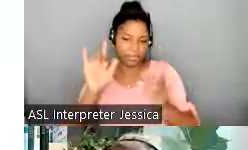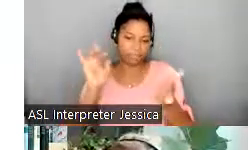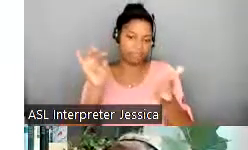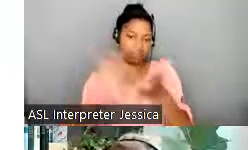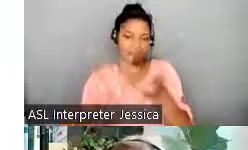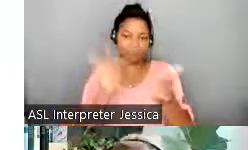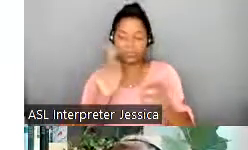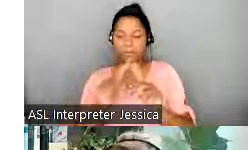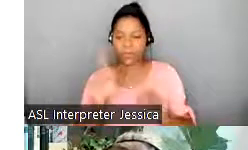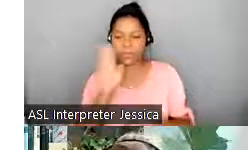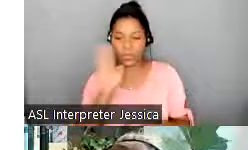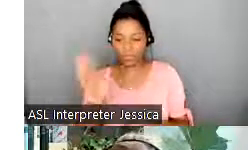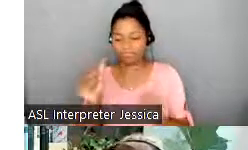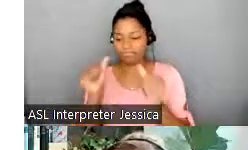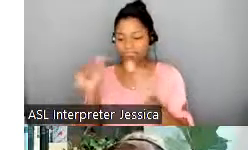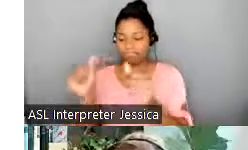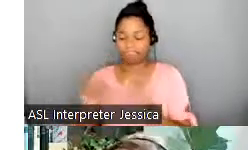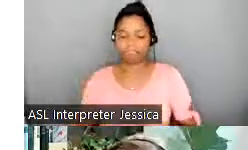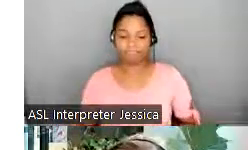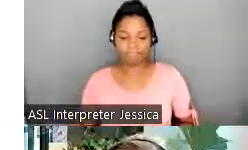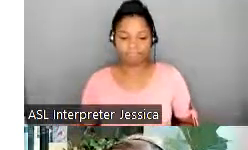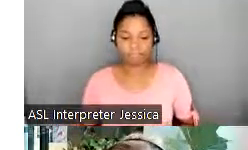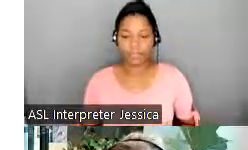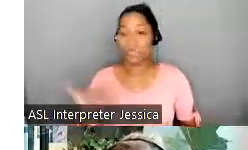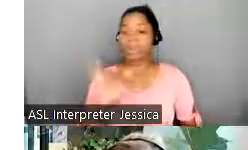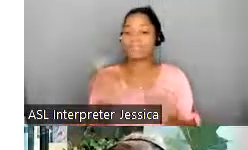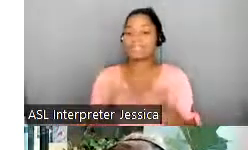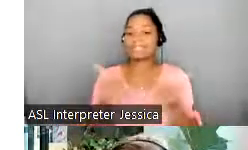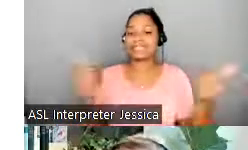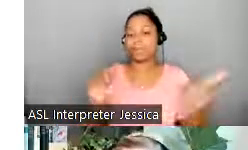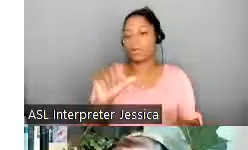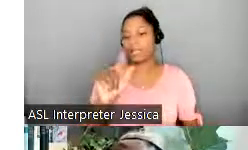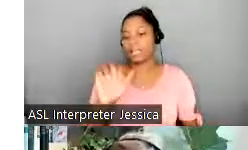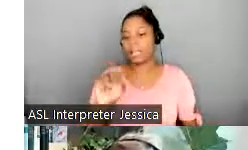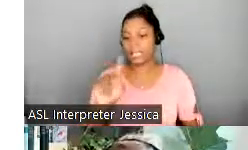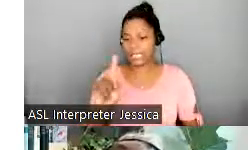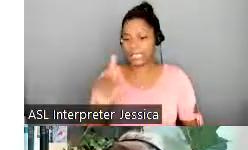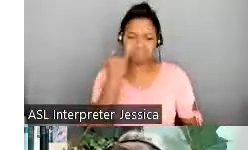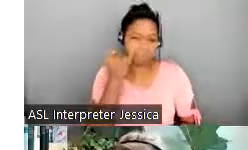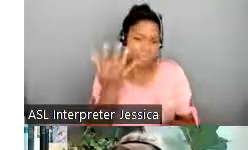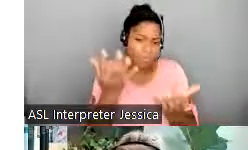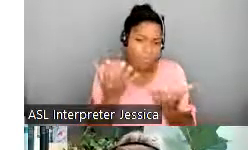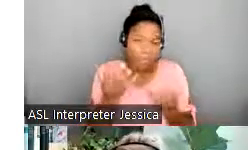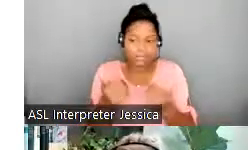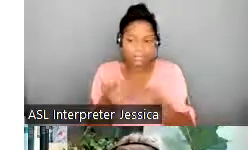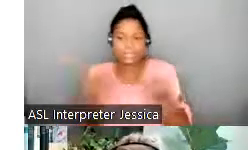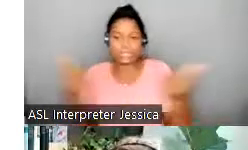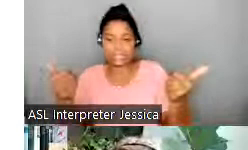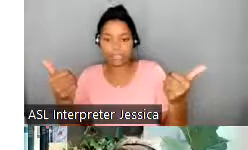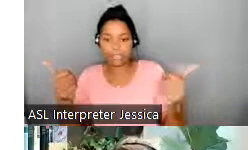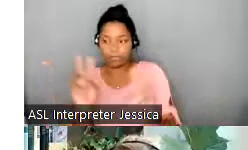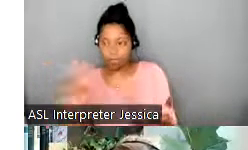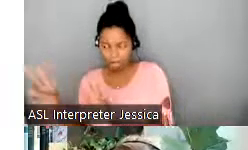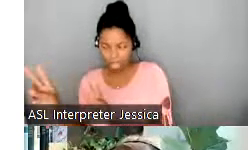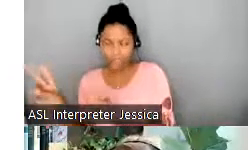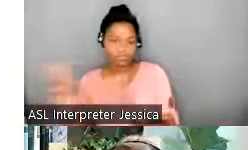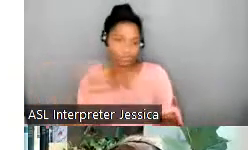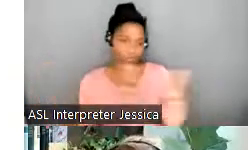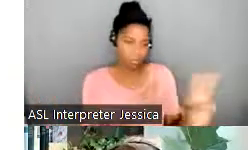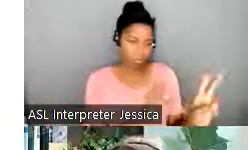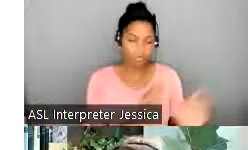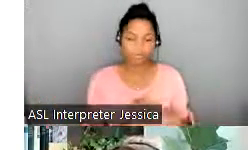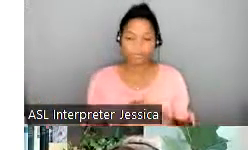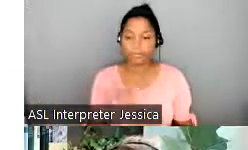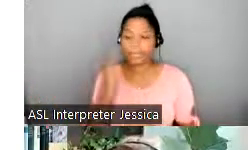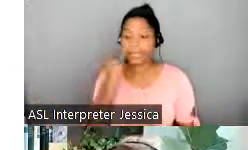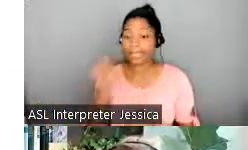can repost it again, but there is also a separate link you can click if you want it in a separate window. For those who are using